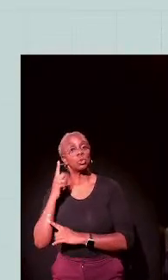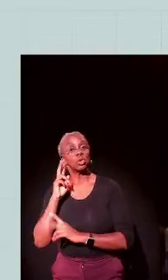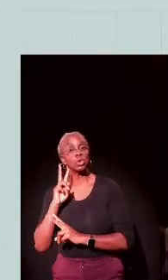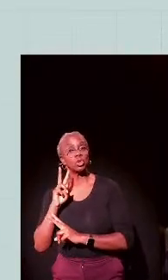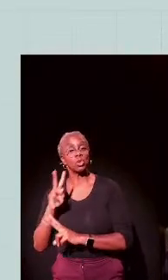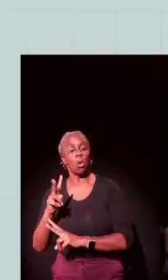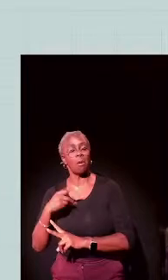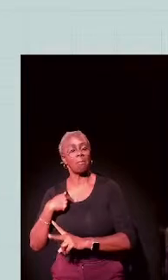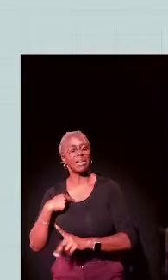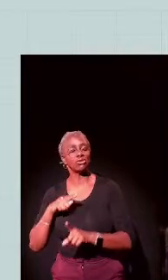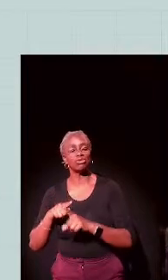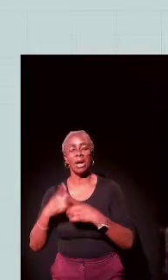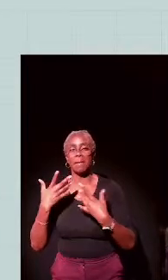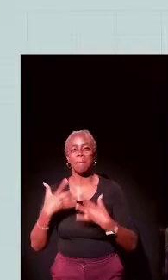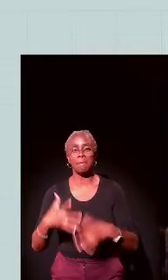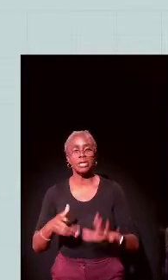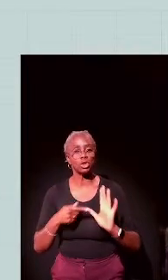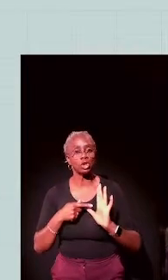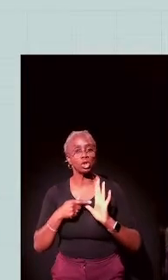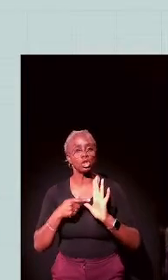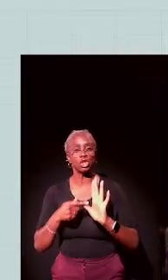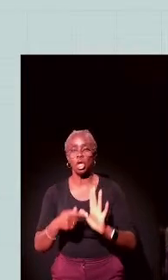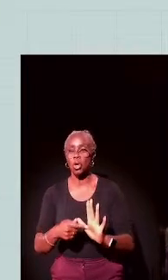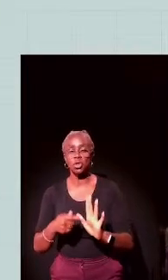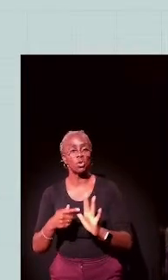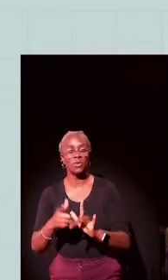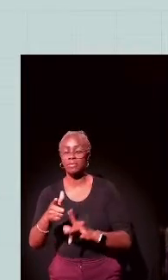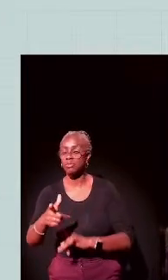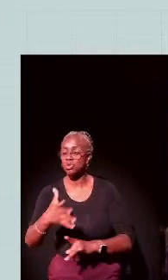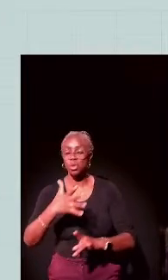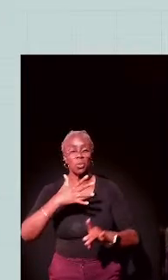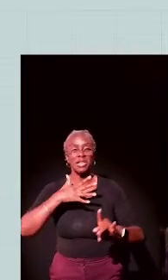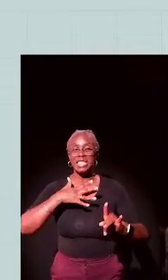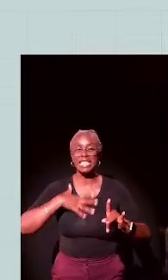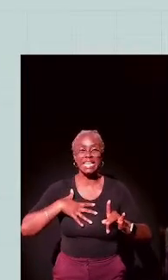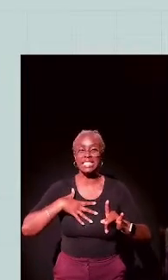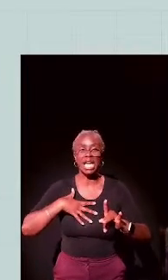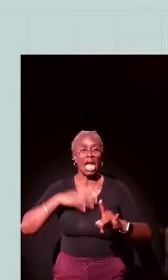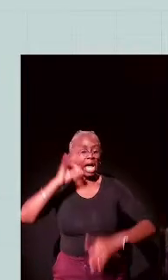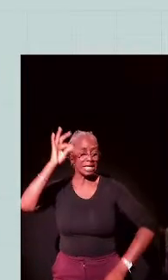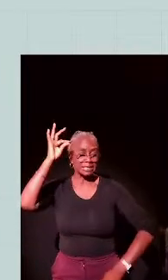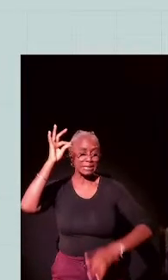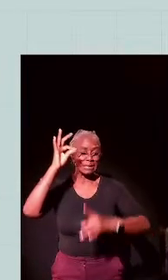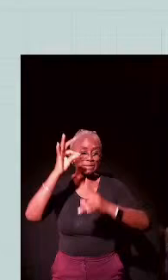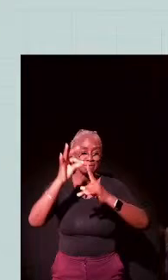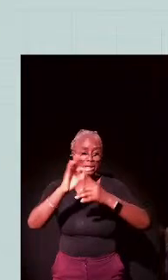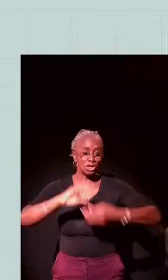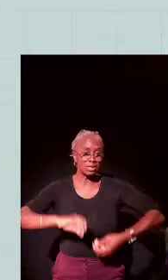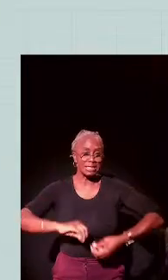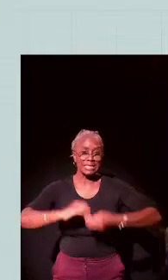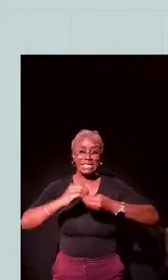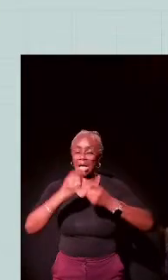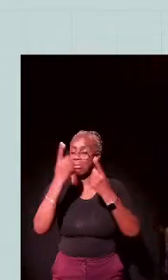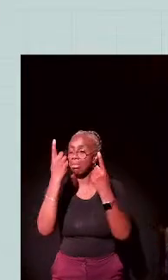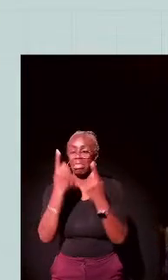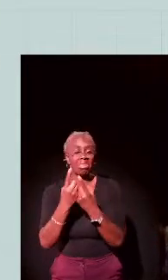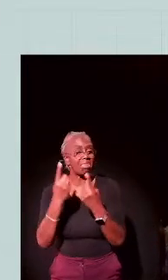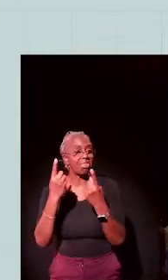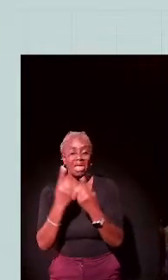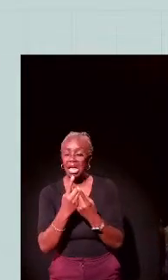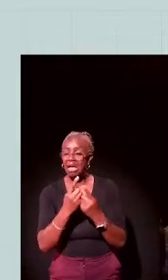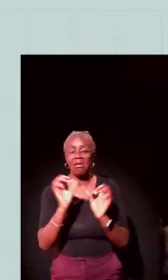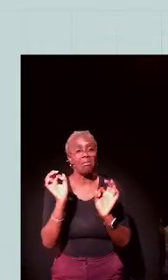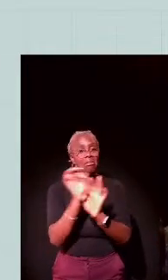do is demonstrate the fact that you didn't actually need a specially designed object. You didn't need a certain kind of